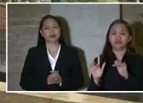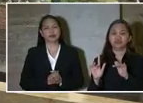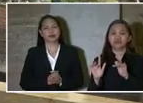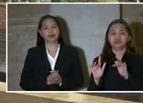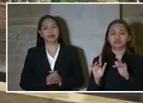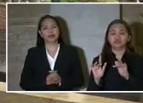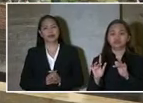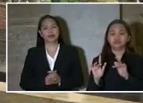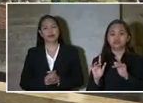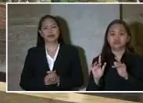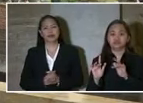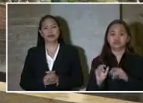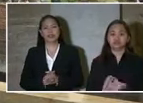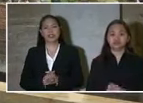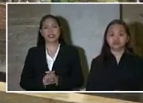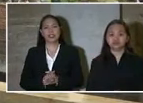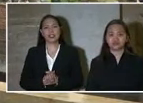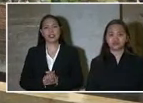amin.